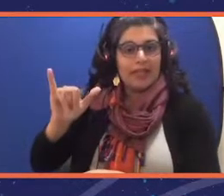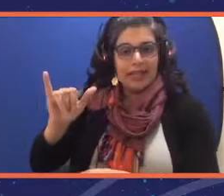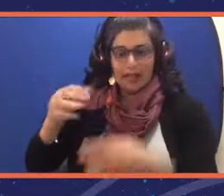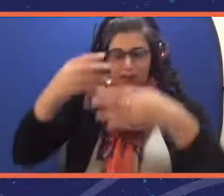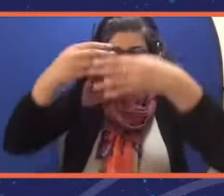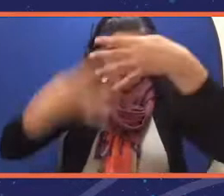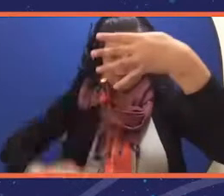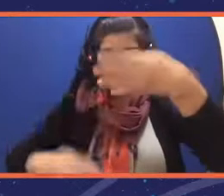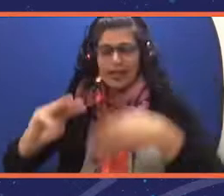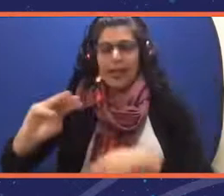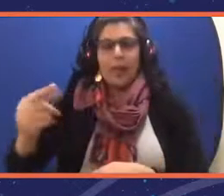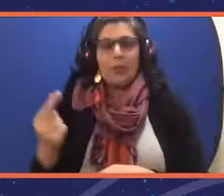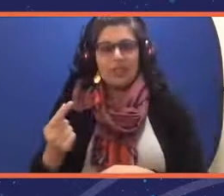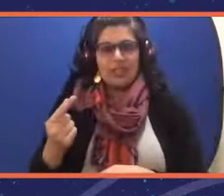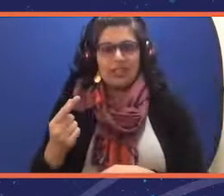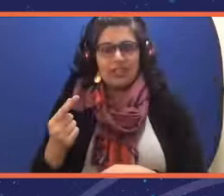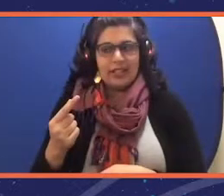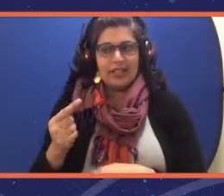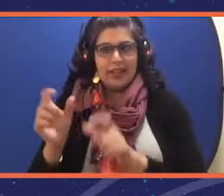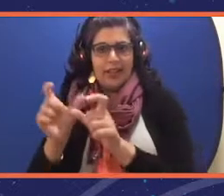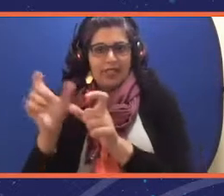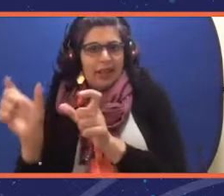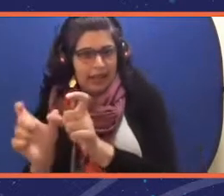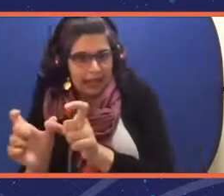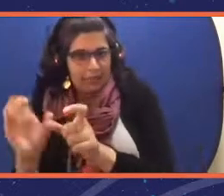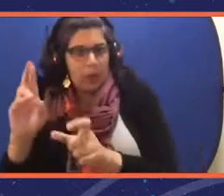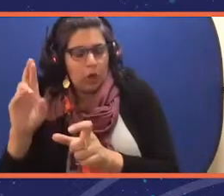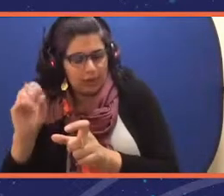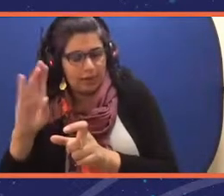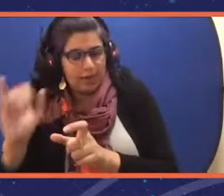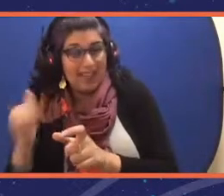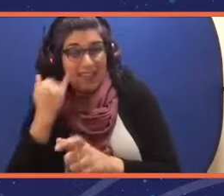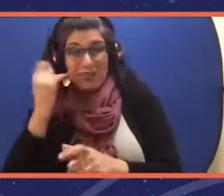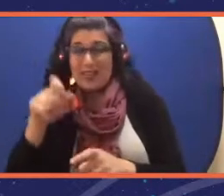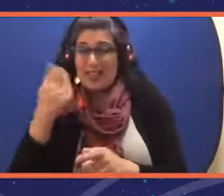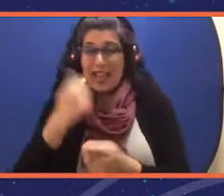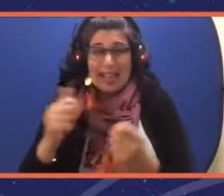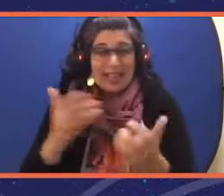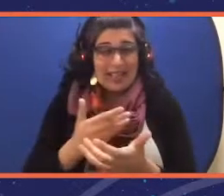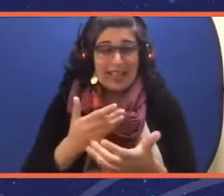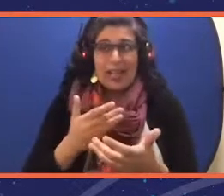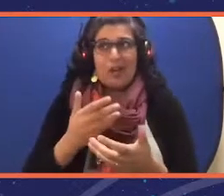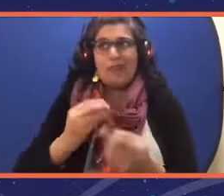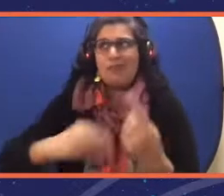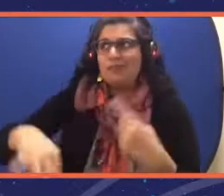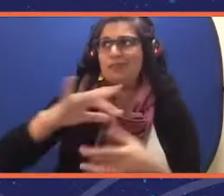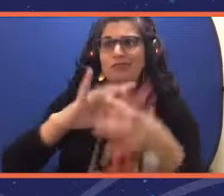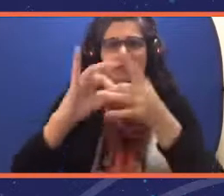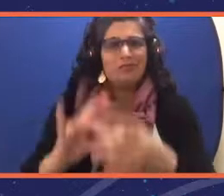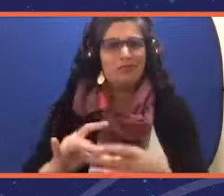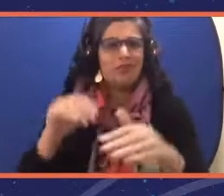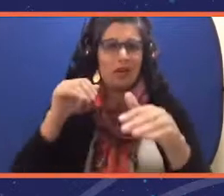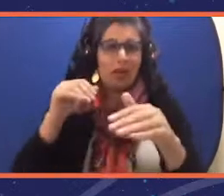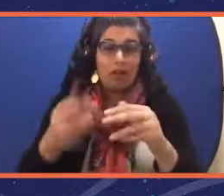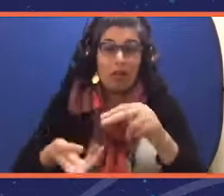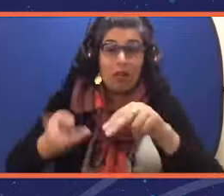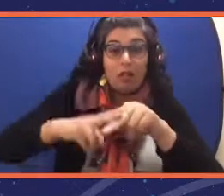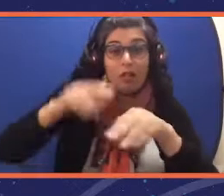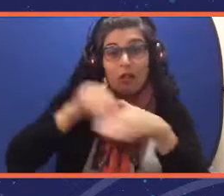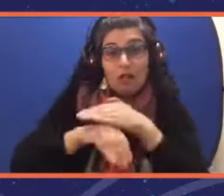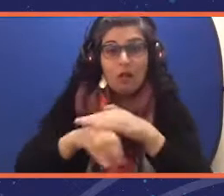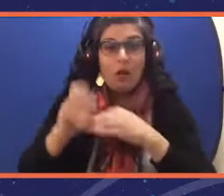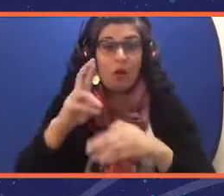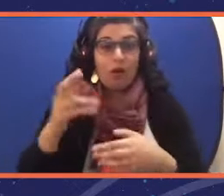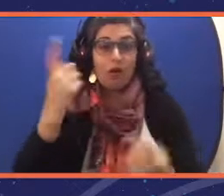an MG in front of our name. If you need anything around making this more accessible to you or have questions about